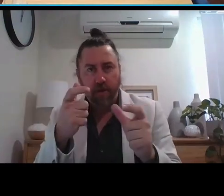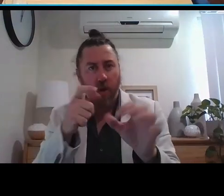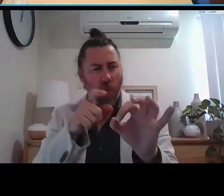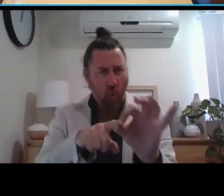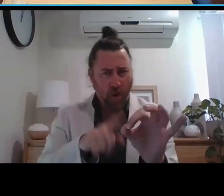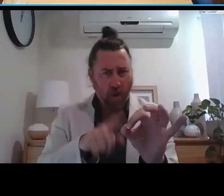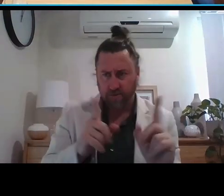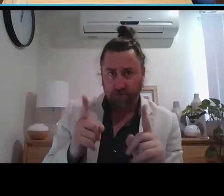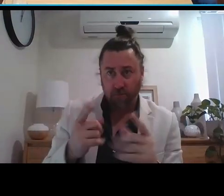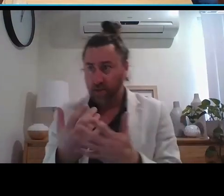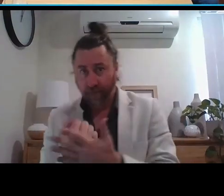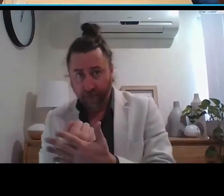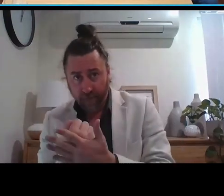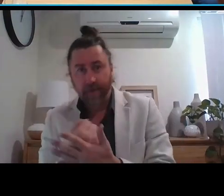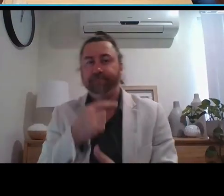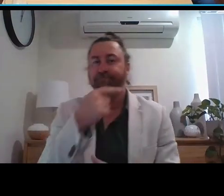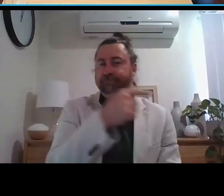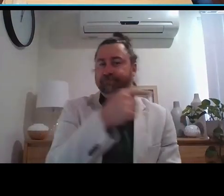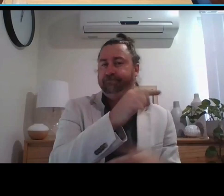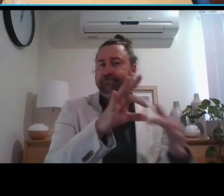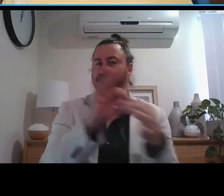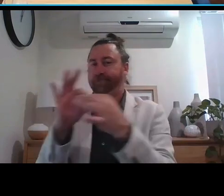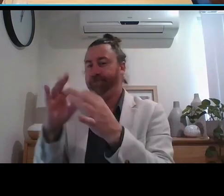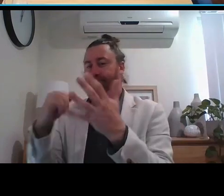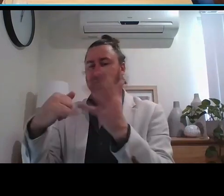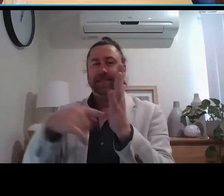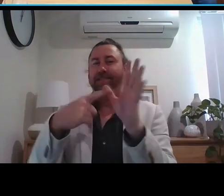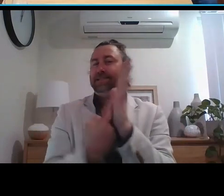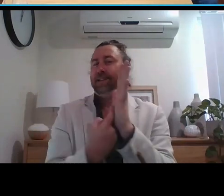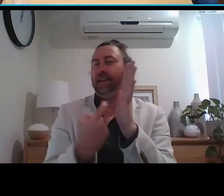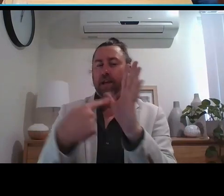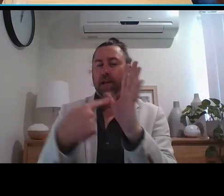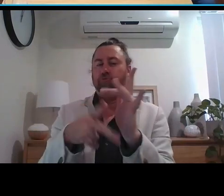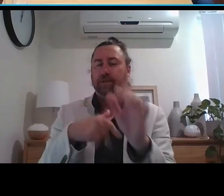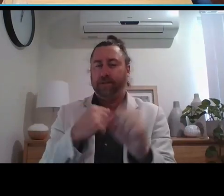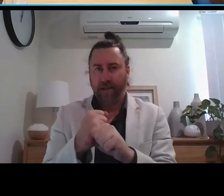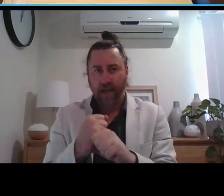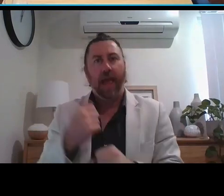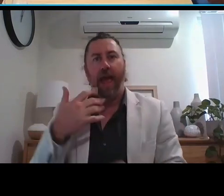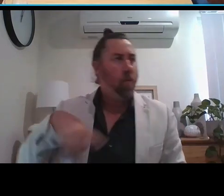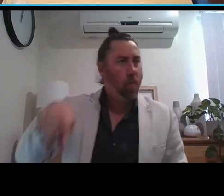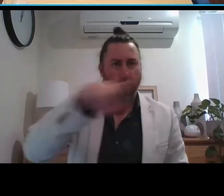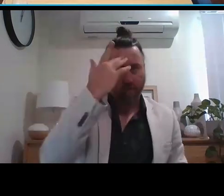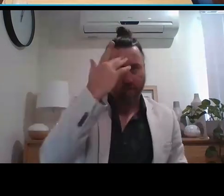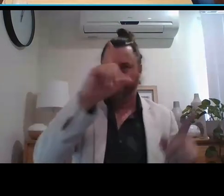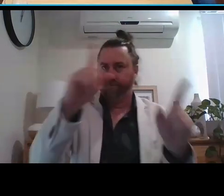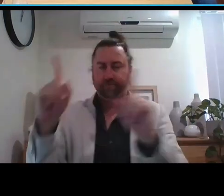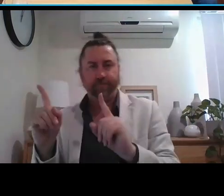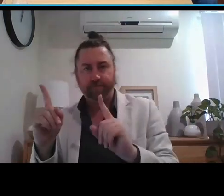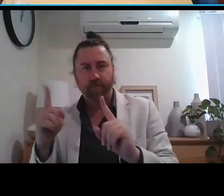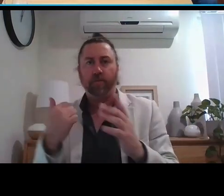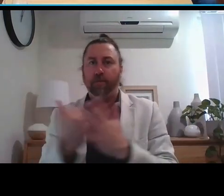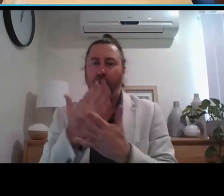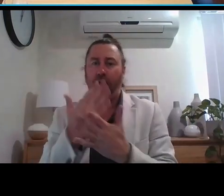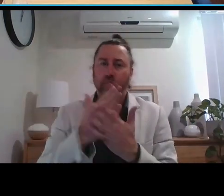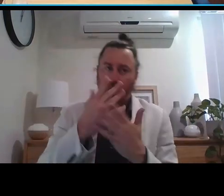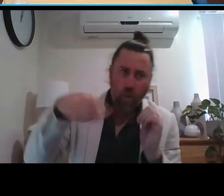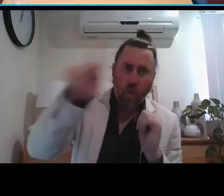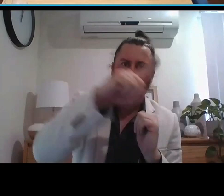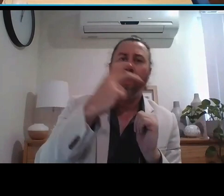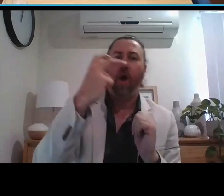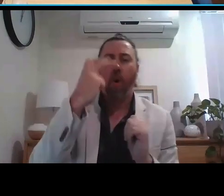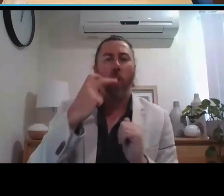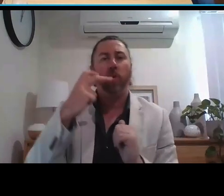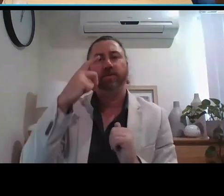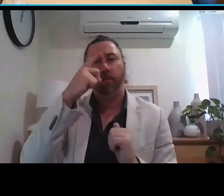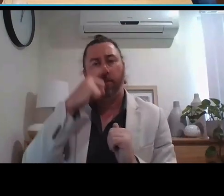a lack of measurement and transparency in the system, and that we need to have a philosophical shift to place the voices of older Australians at the centre